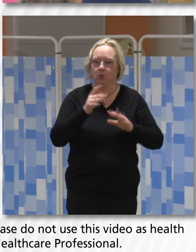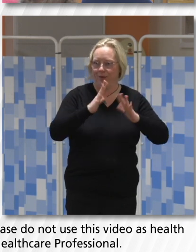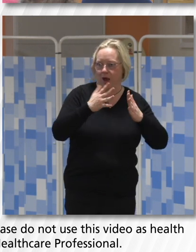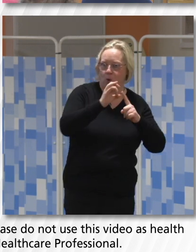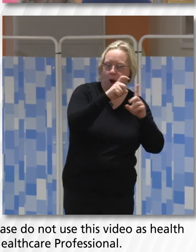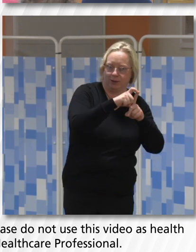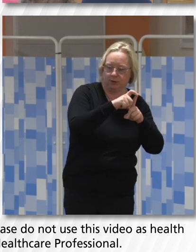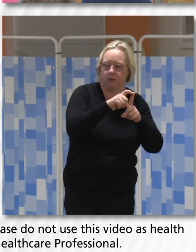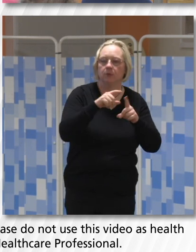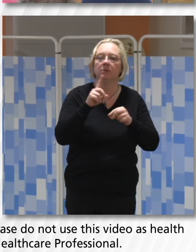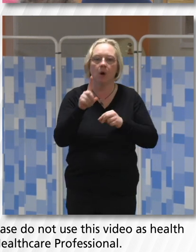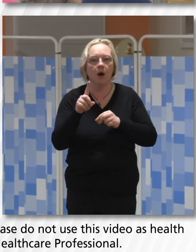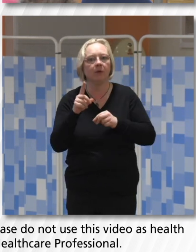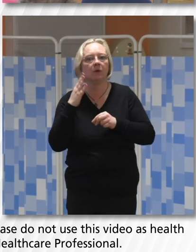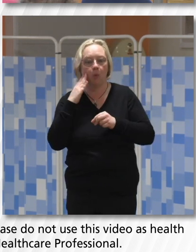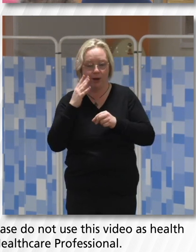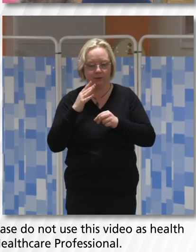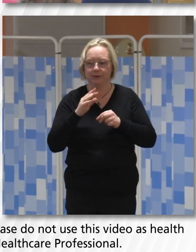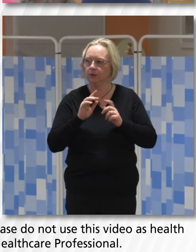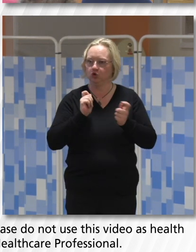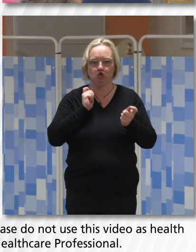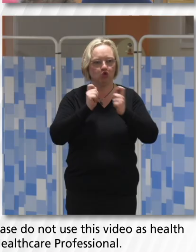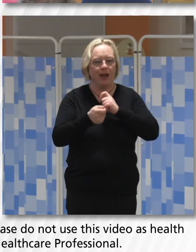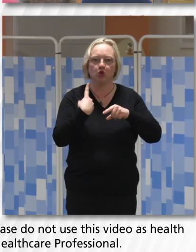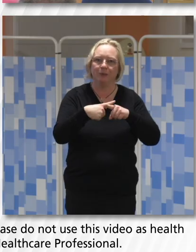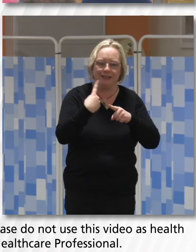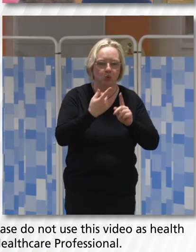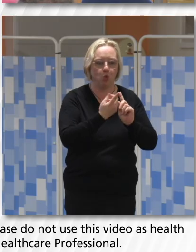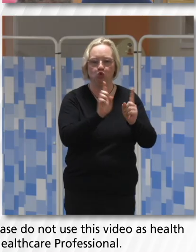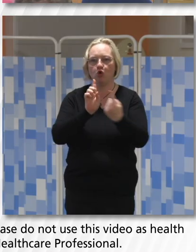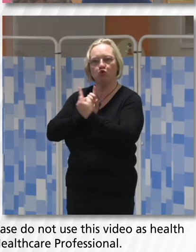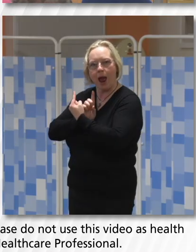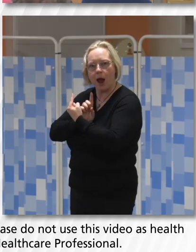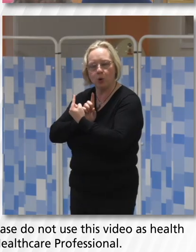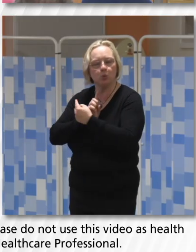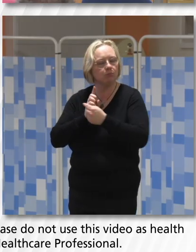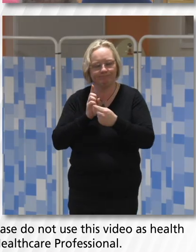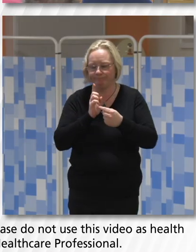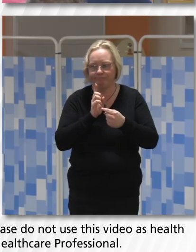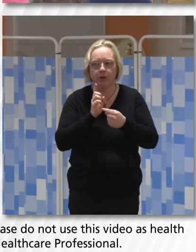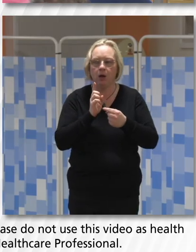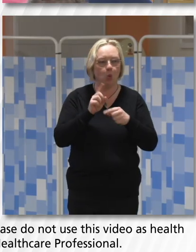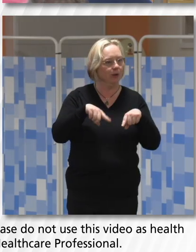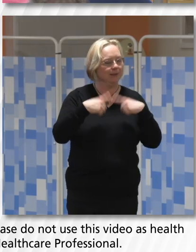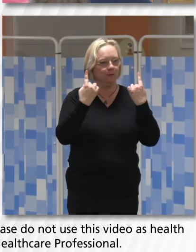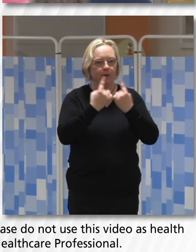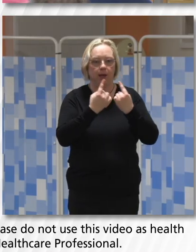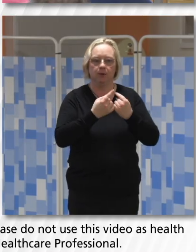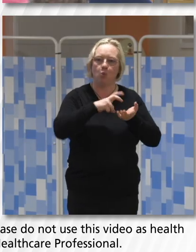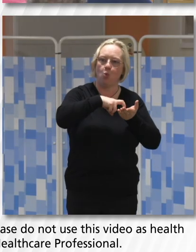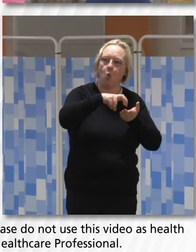Parkinson's, that switch of speed or turning around to run the other way, or just doing different things